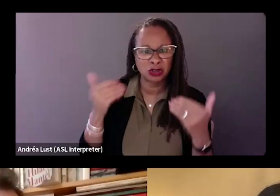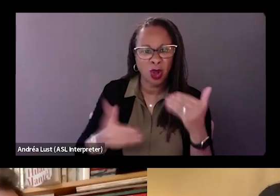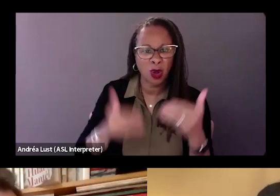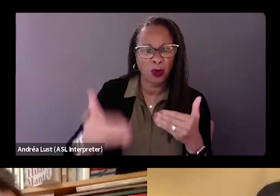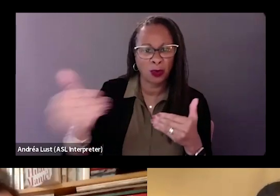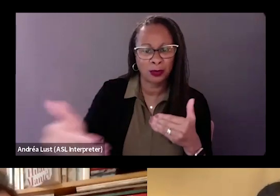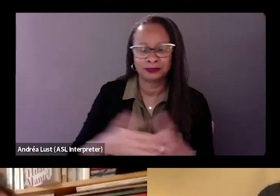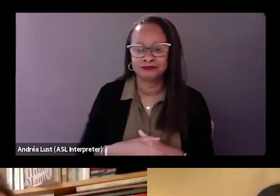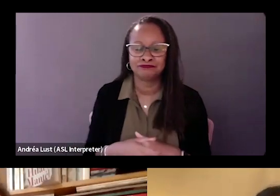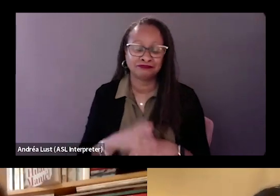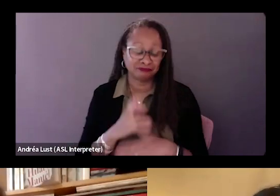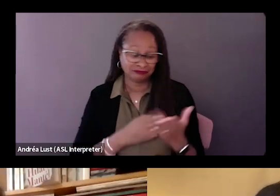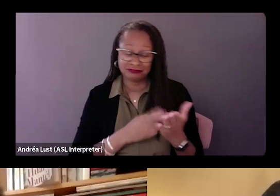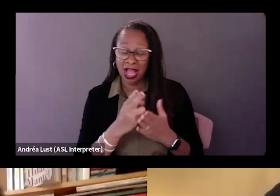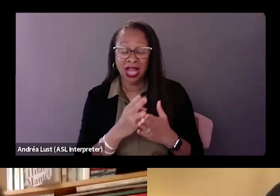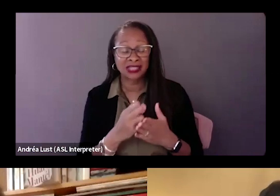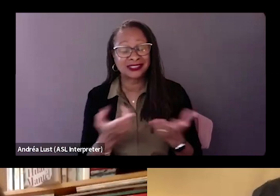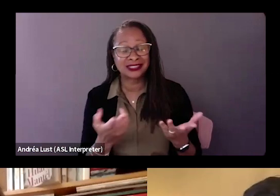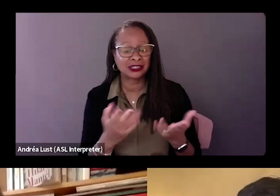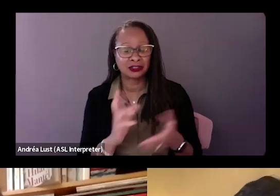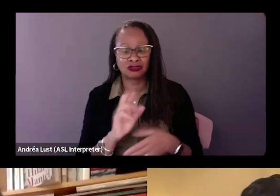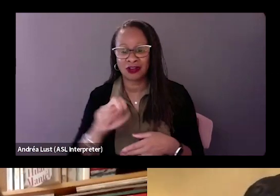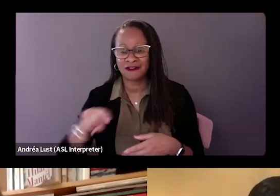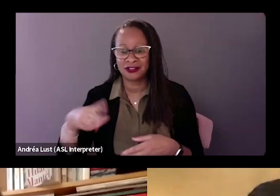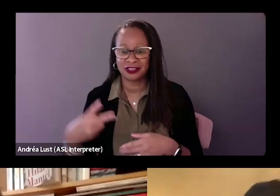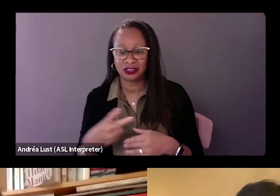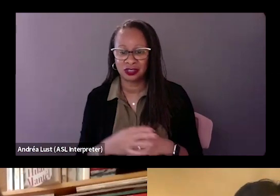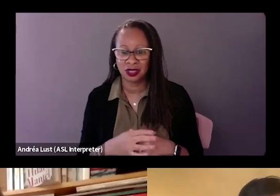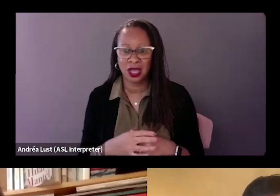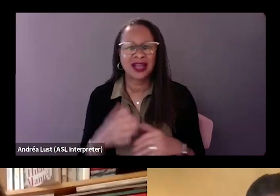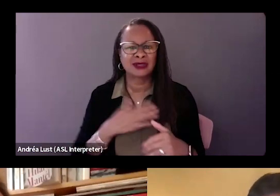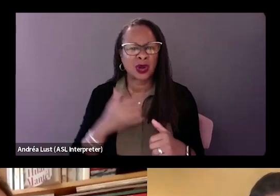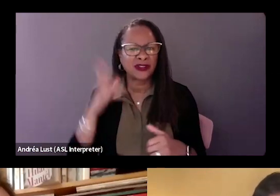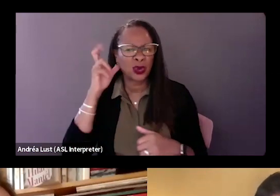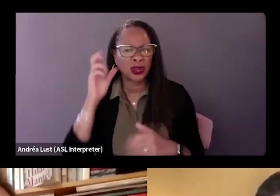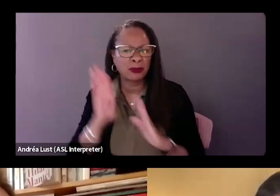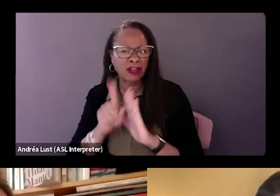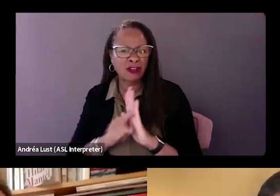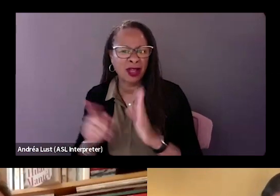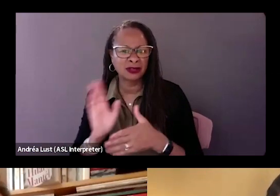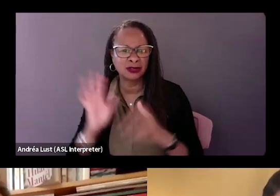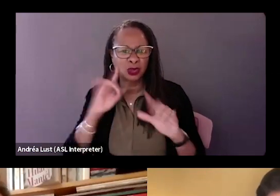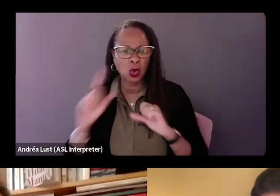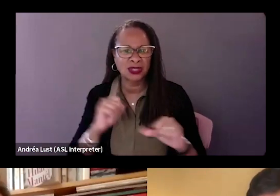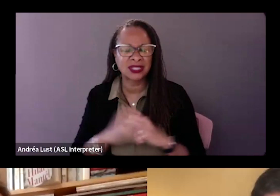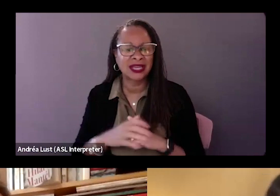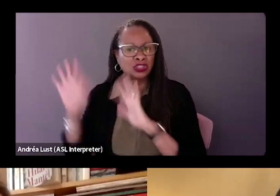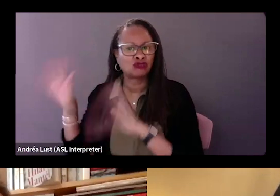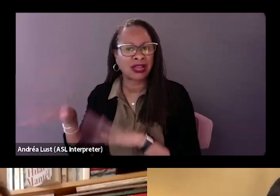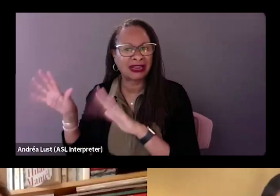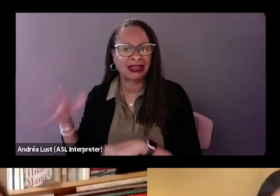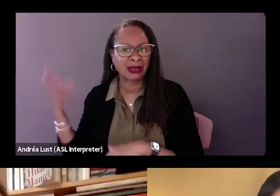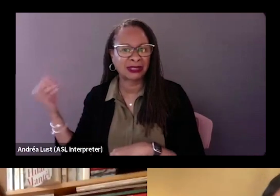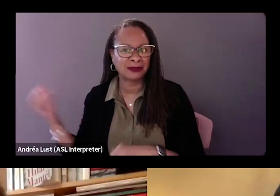I'm honestly, Ravish was like, I'm sorry, in case you're getting some, it's raining here. So I'm sorry if you're getting the rain audio. I didn't. So